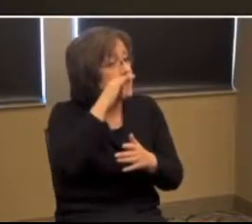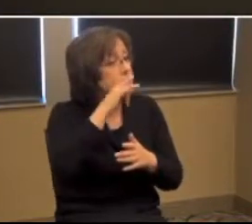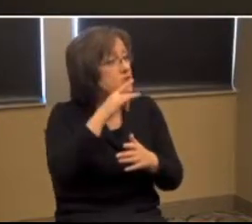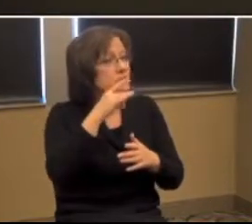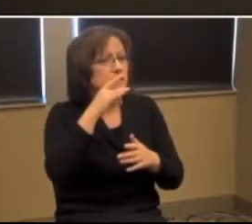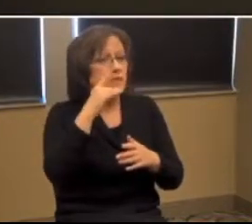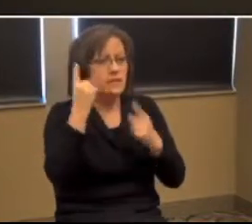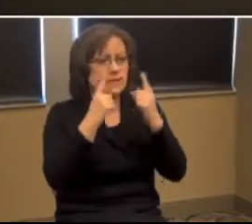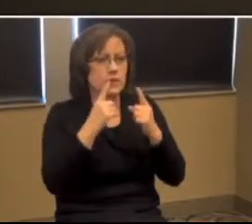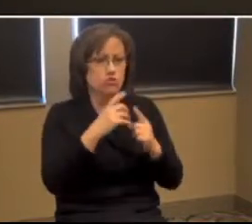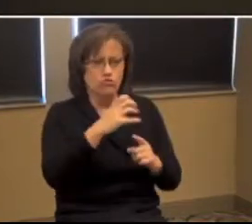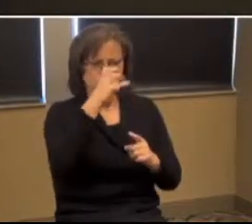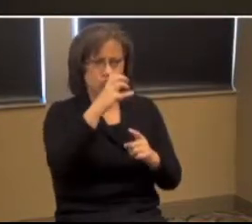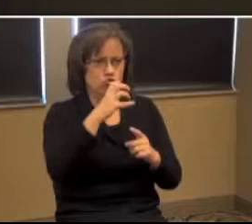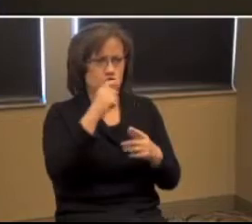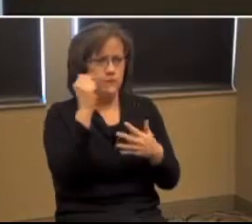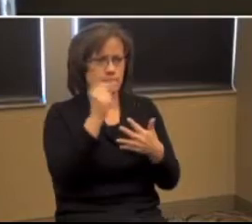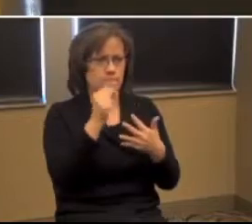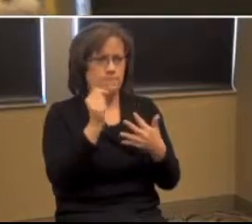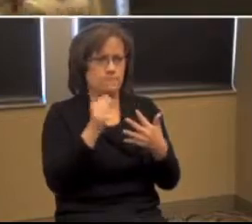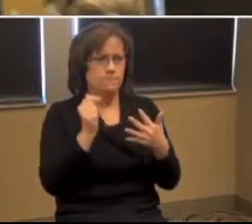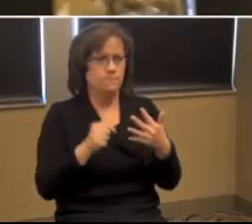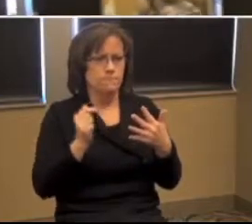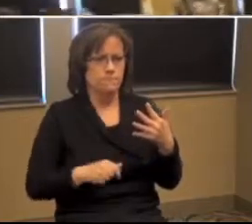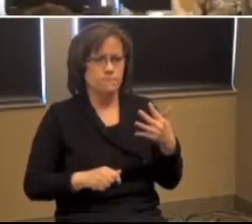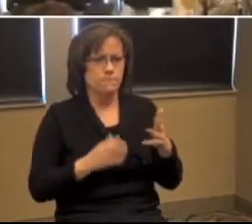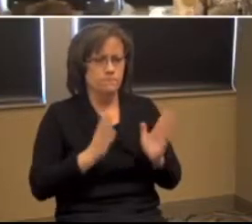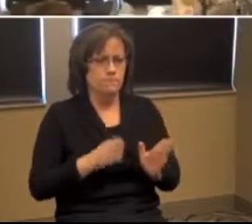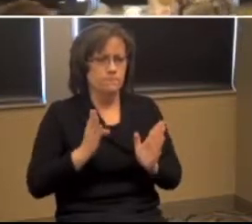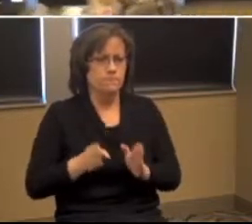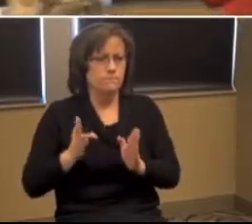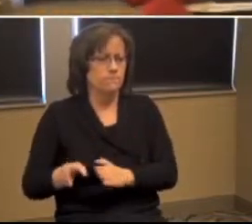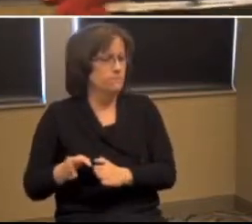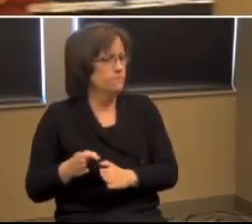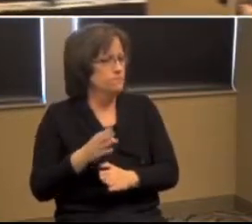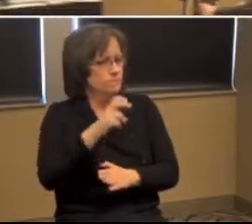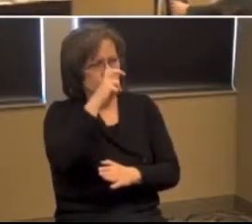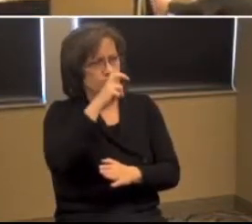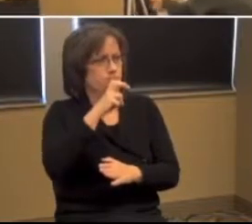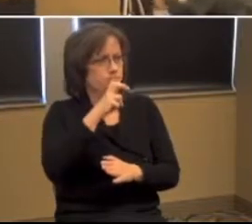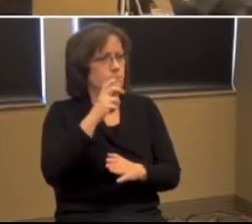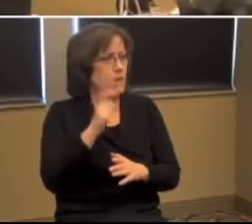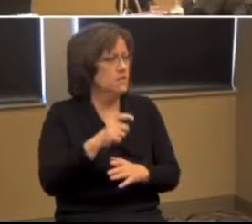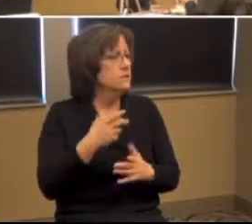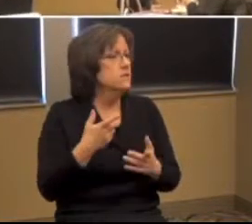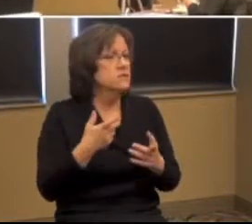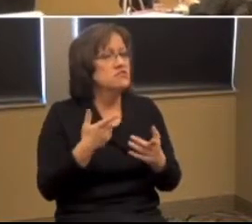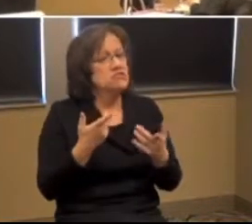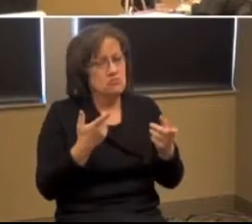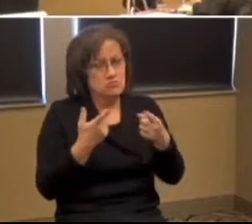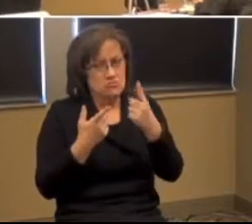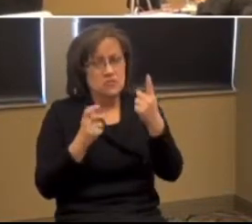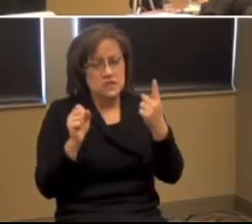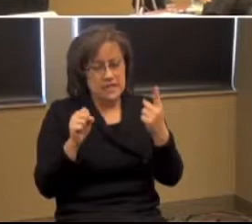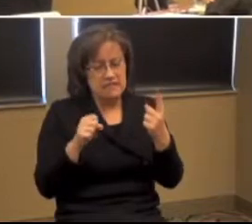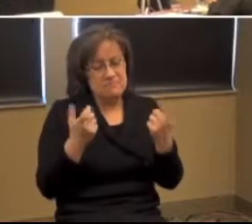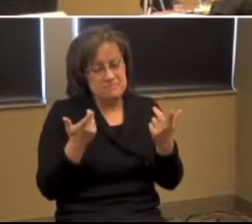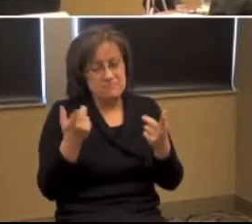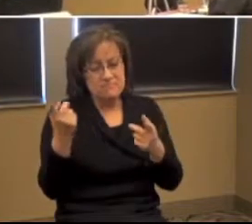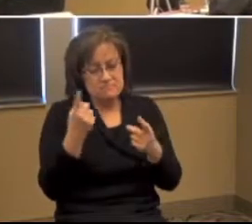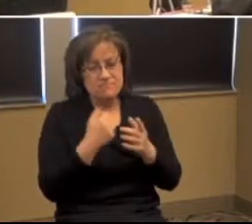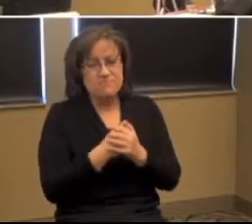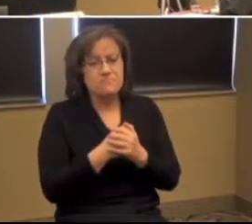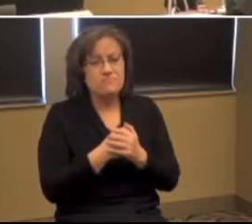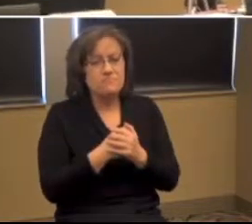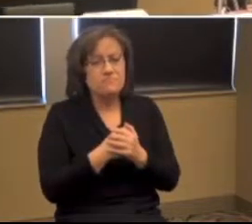consider rigid? Okay, you're seeing a lot of rigidity. That is something that